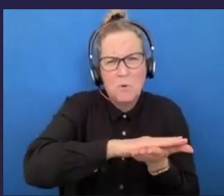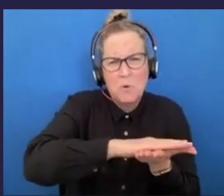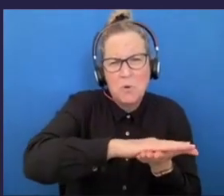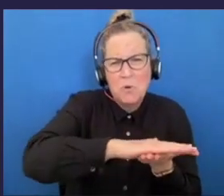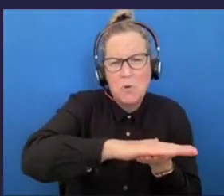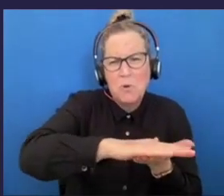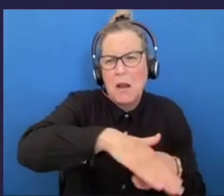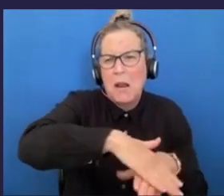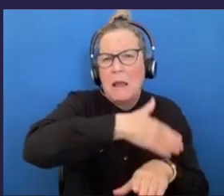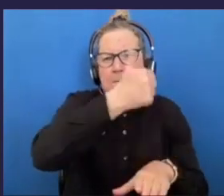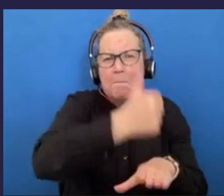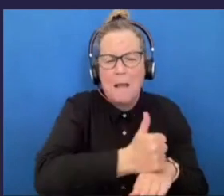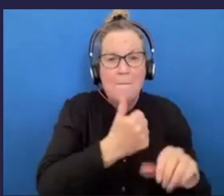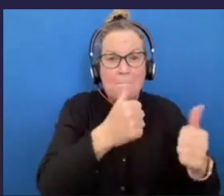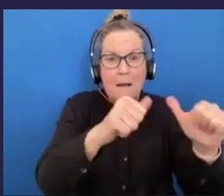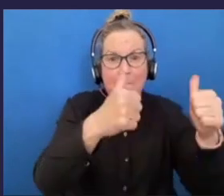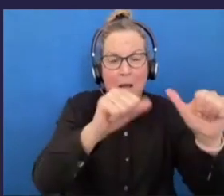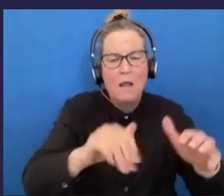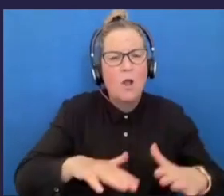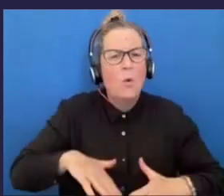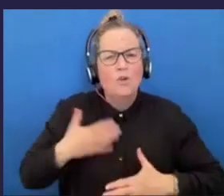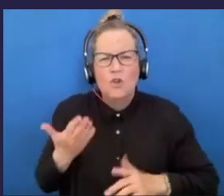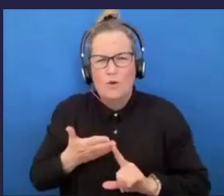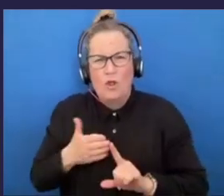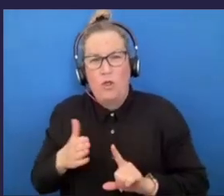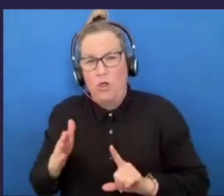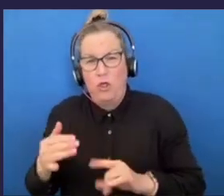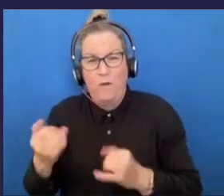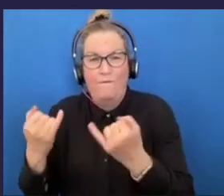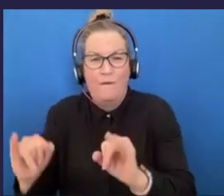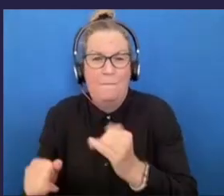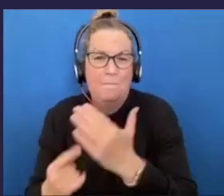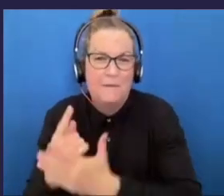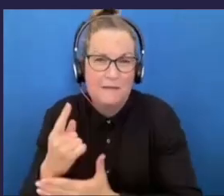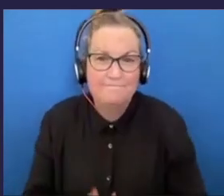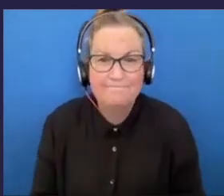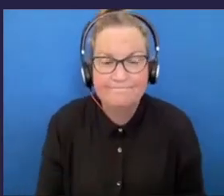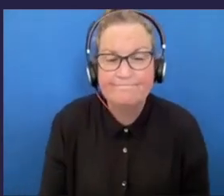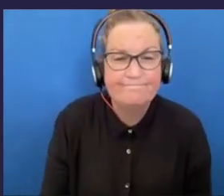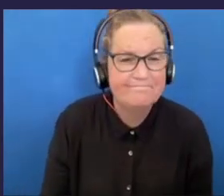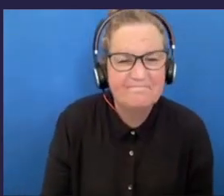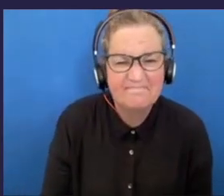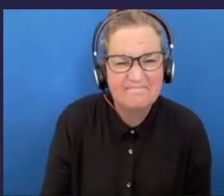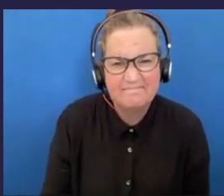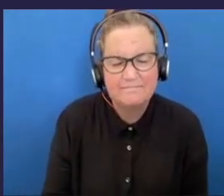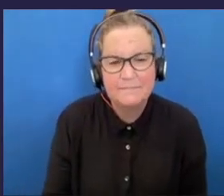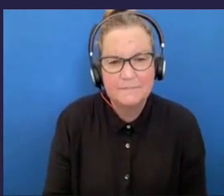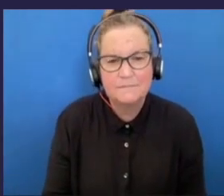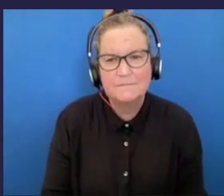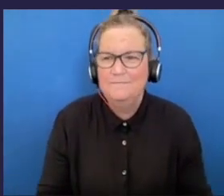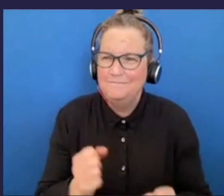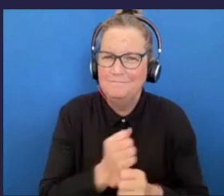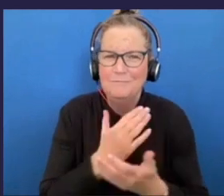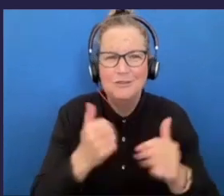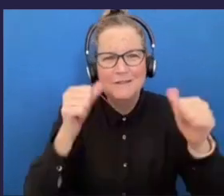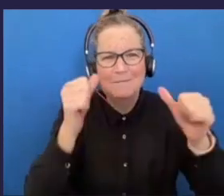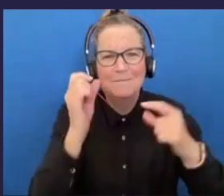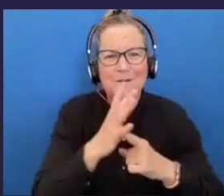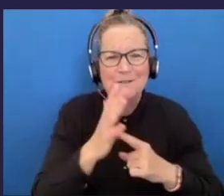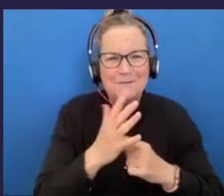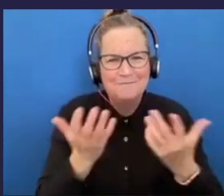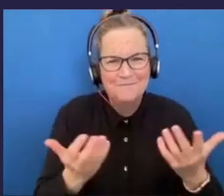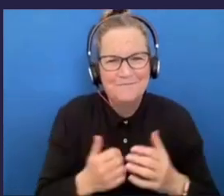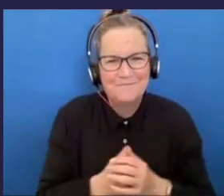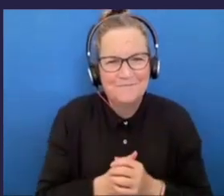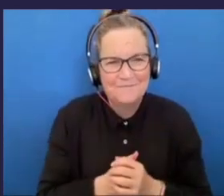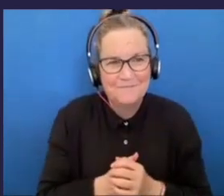a disaster. So we really want to honour those core key requirements that are going to make the person really succeed. One